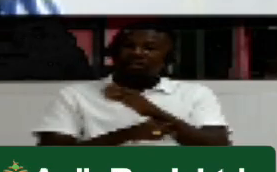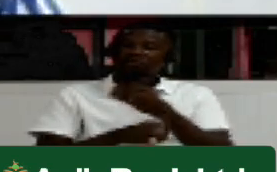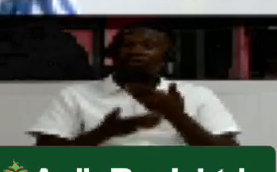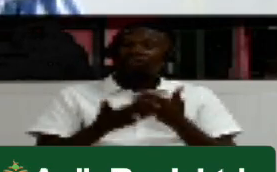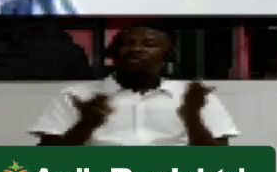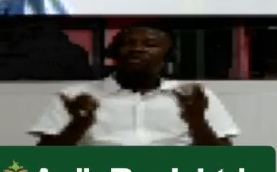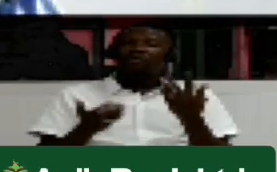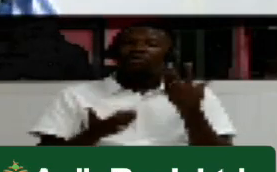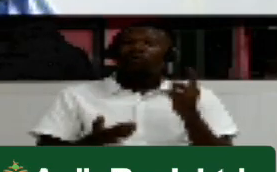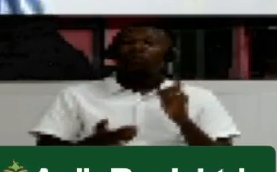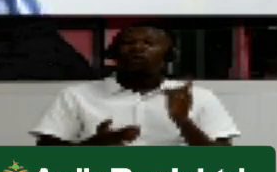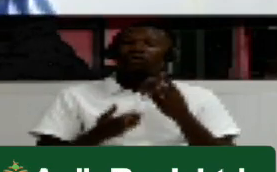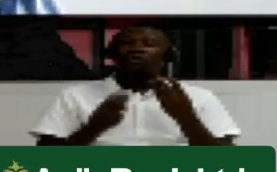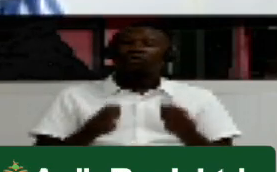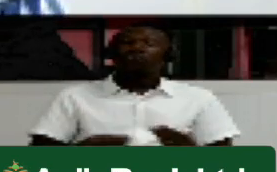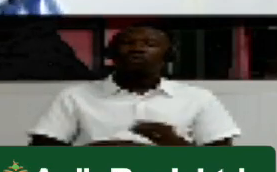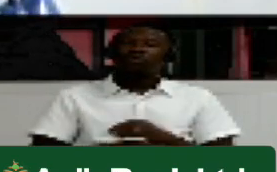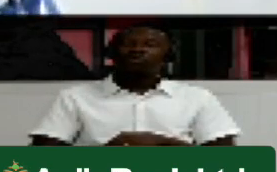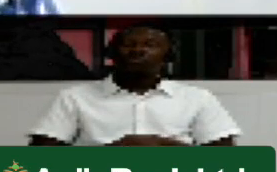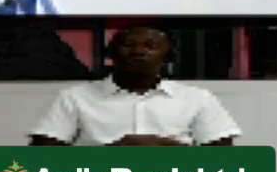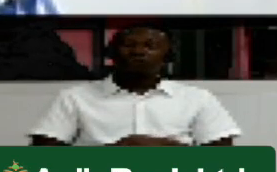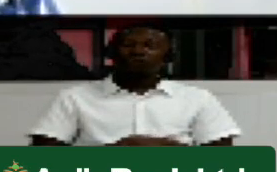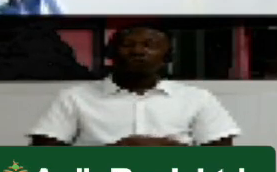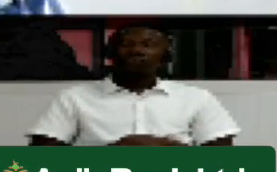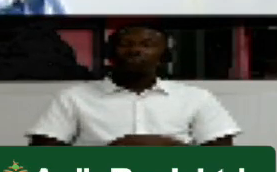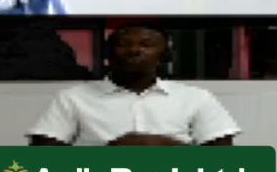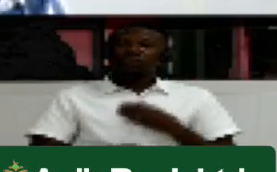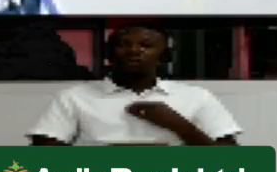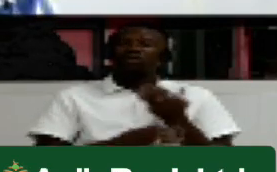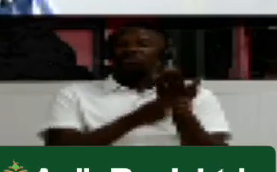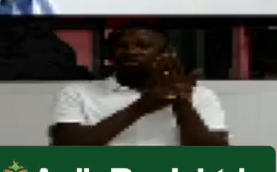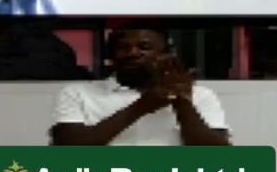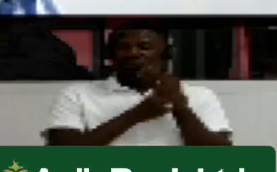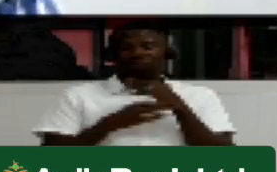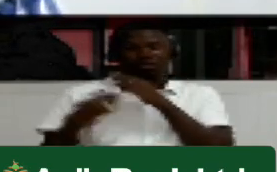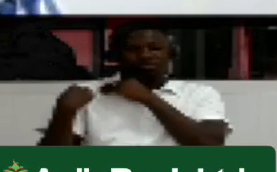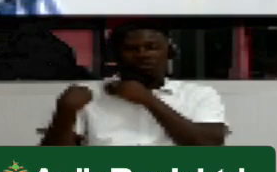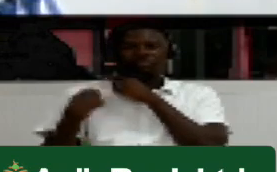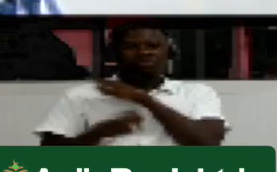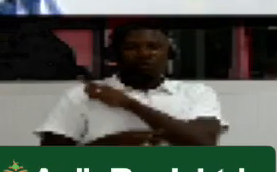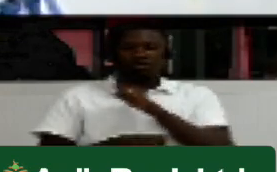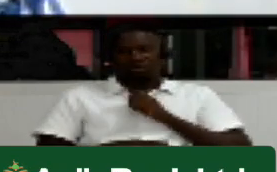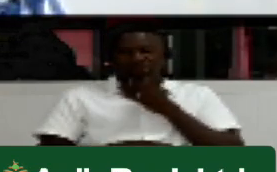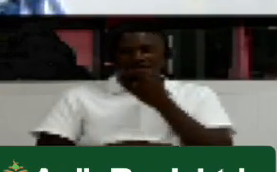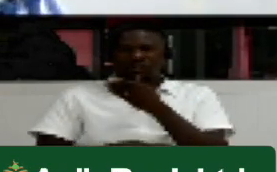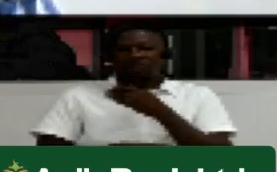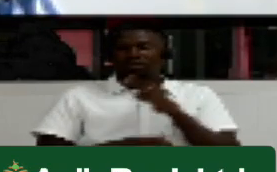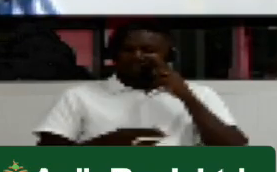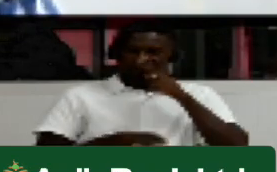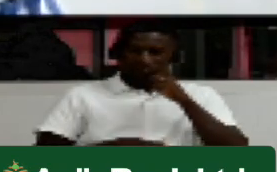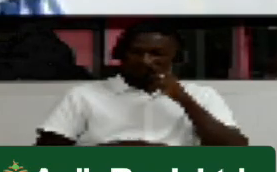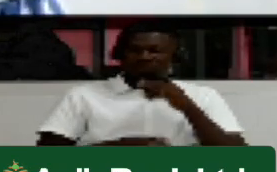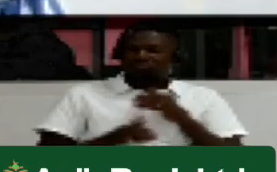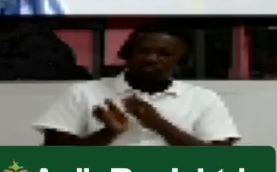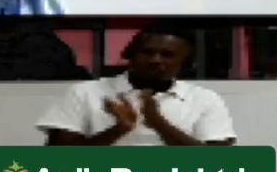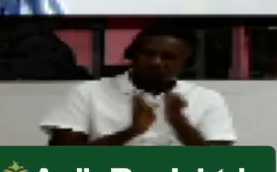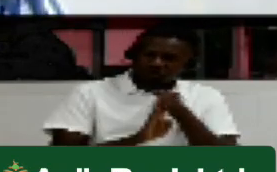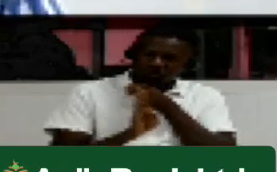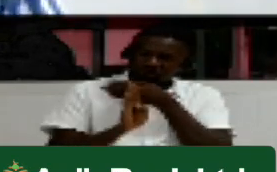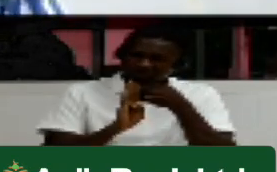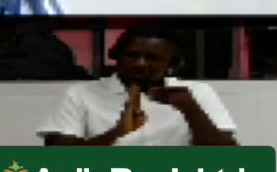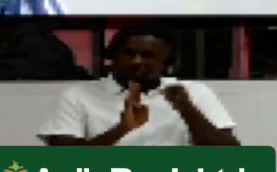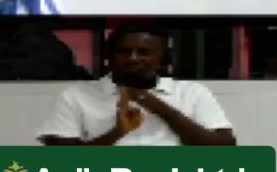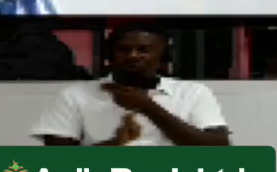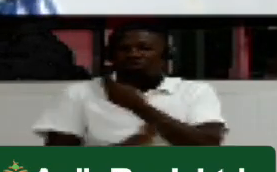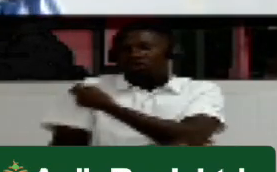When the doctor who was in charge of us, he tried to negotiate with the hospital authorities,